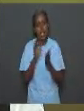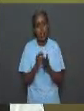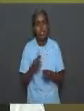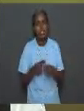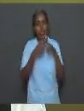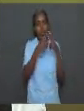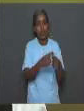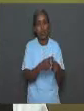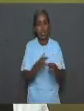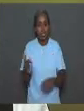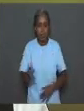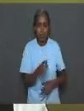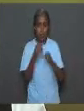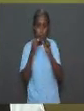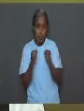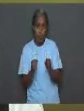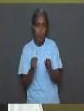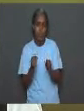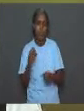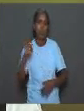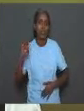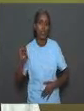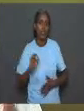the probability of E.